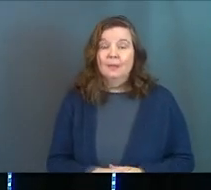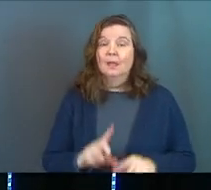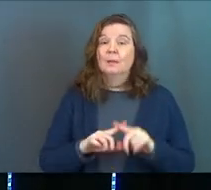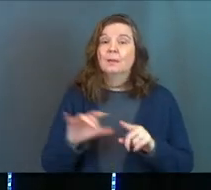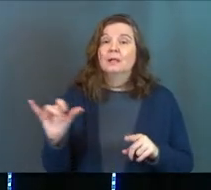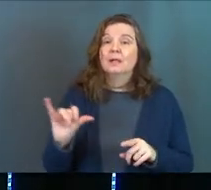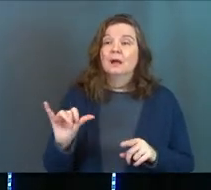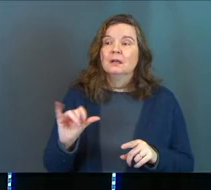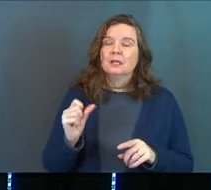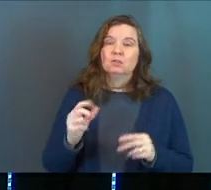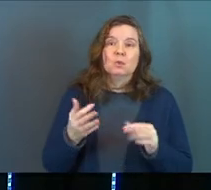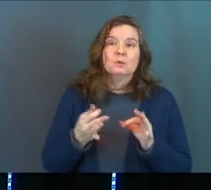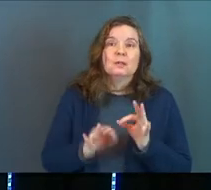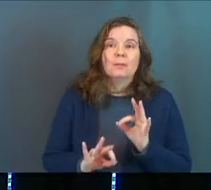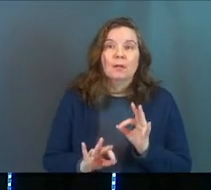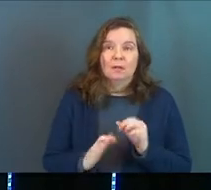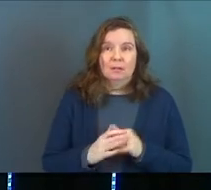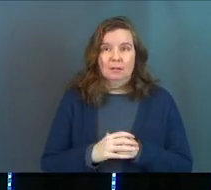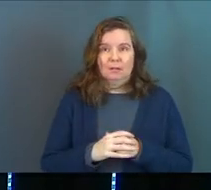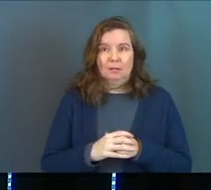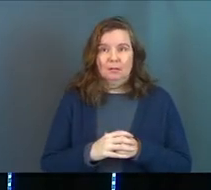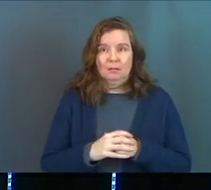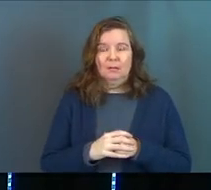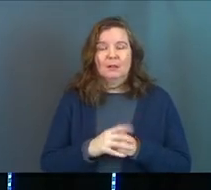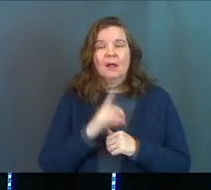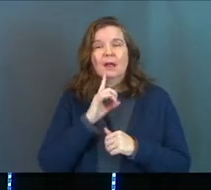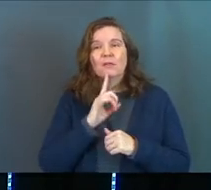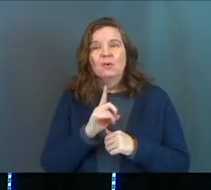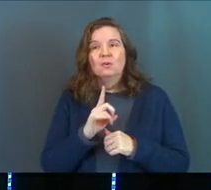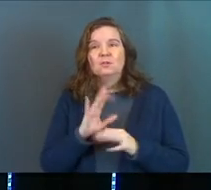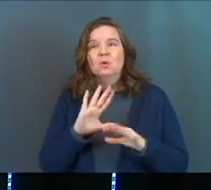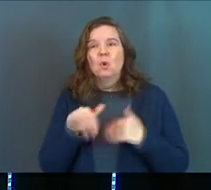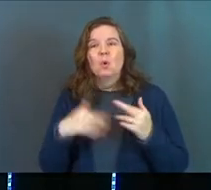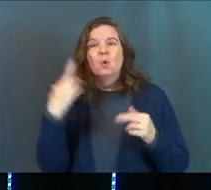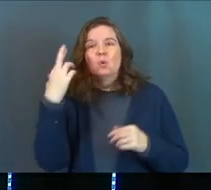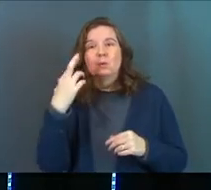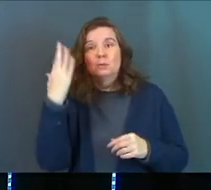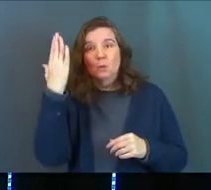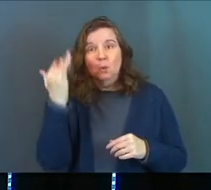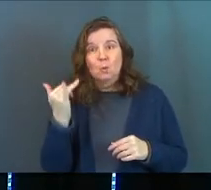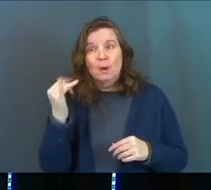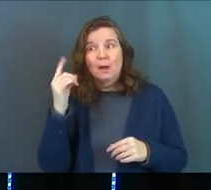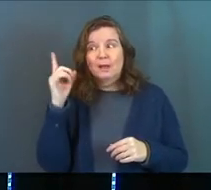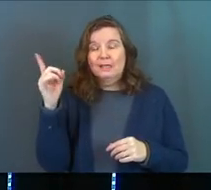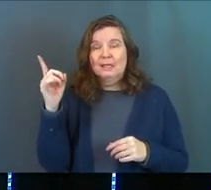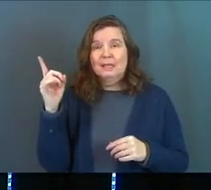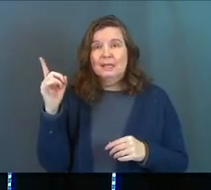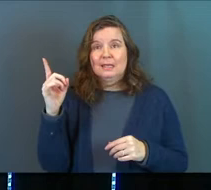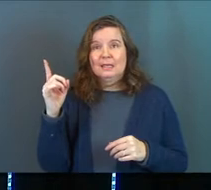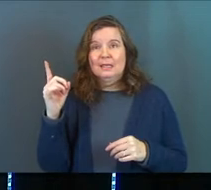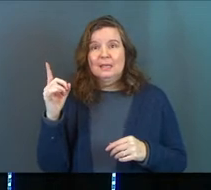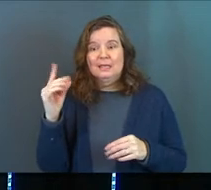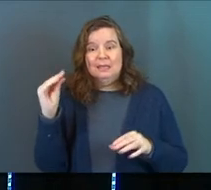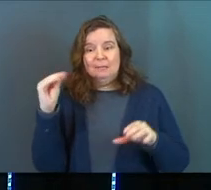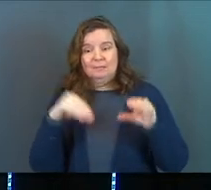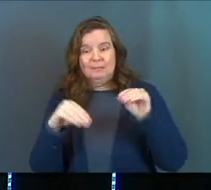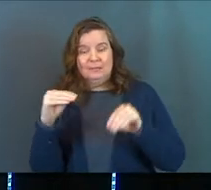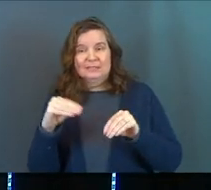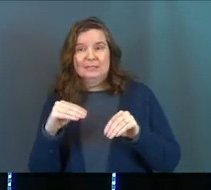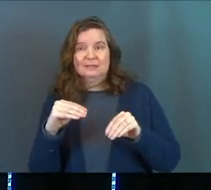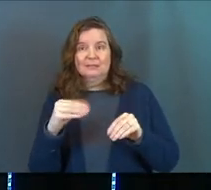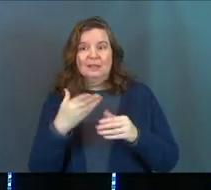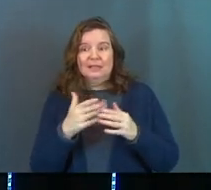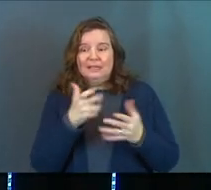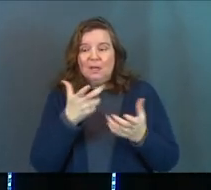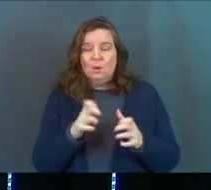But it's like, but it's so simple. And there's a whole reason why he like builds deniability in, and